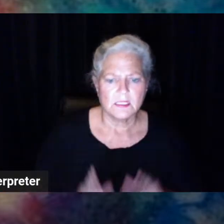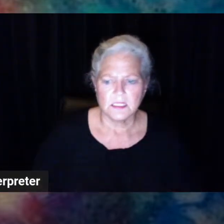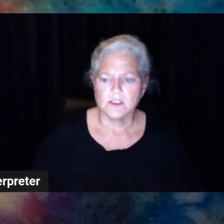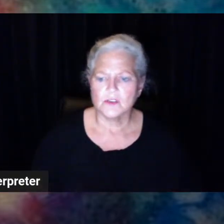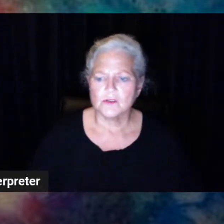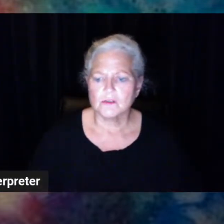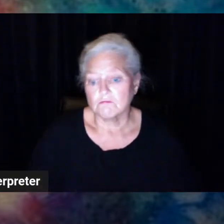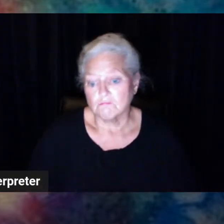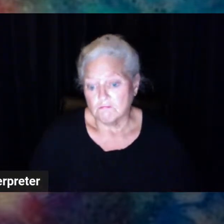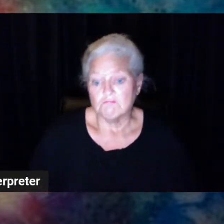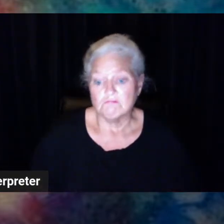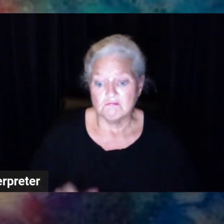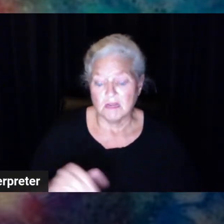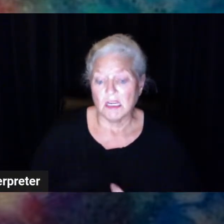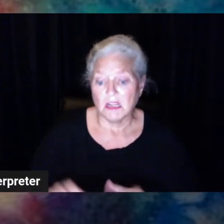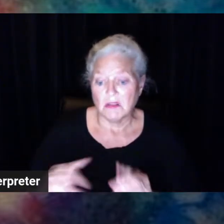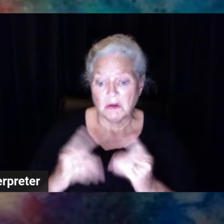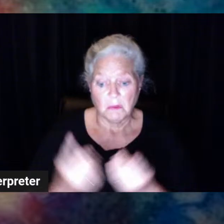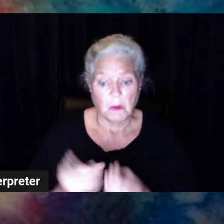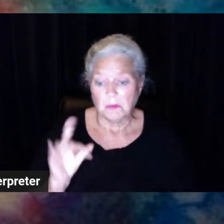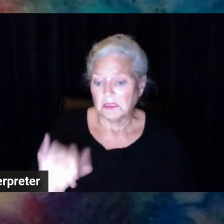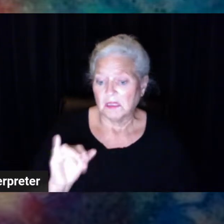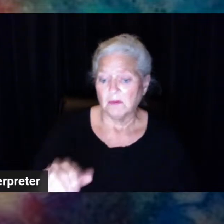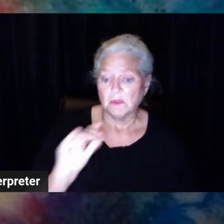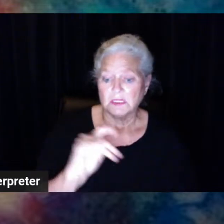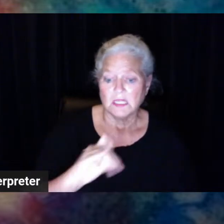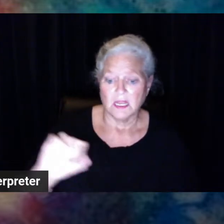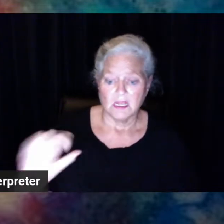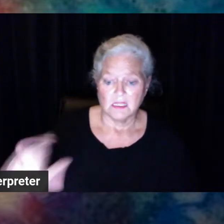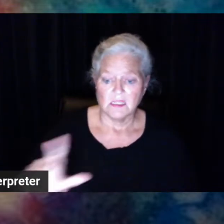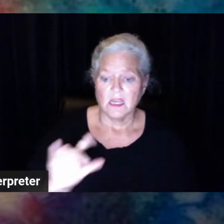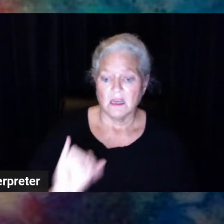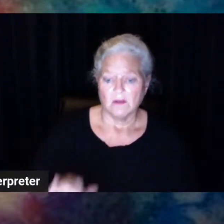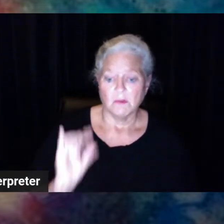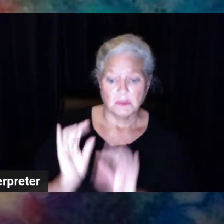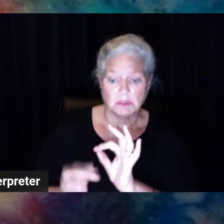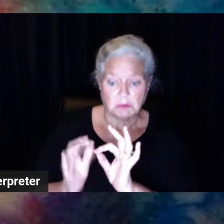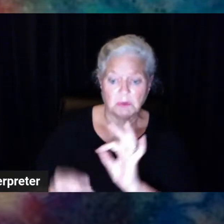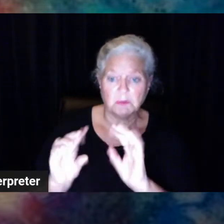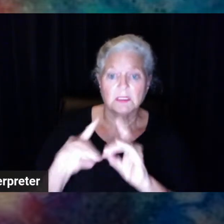department that was American Sign Language Interpreting Department,